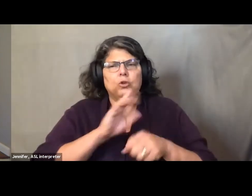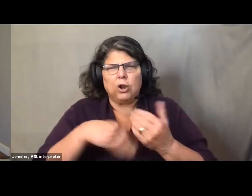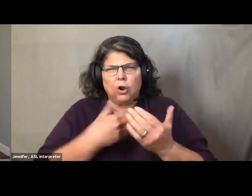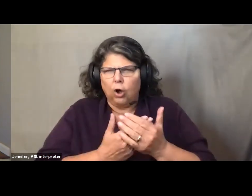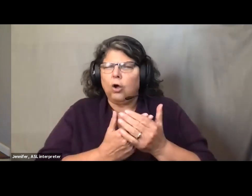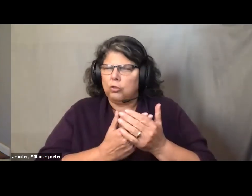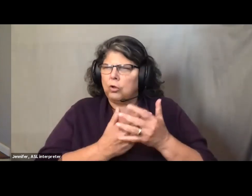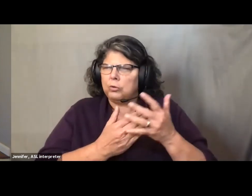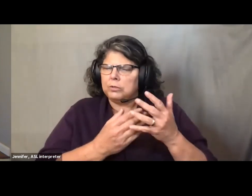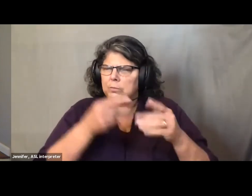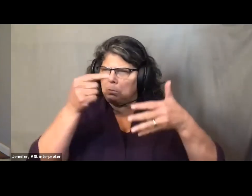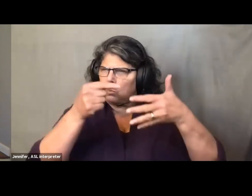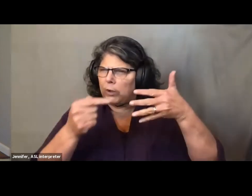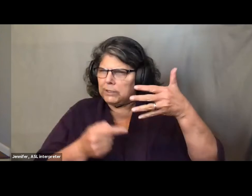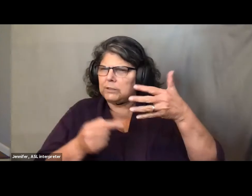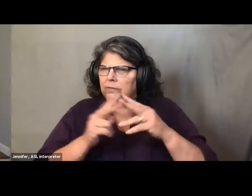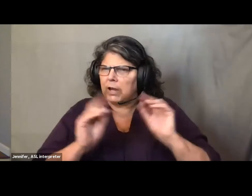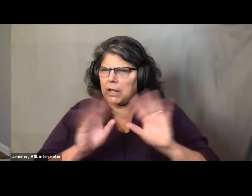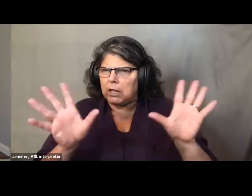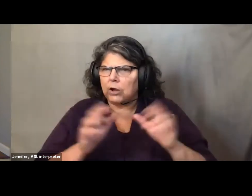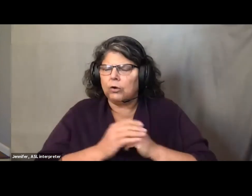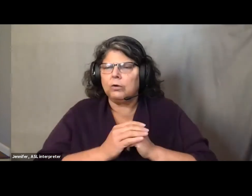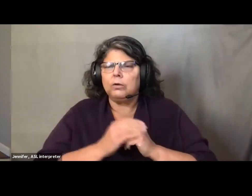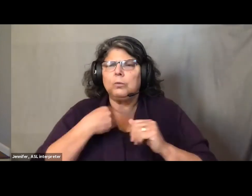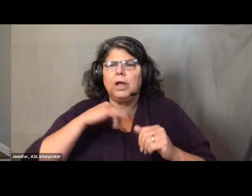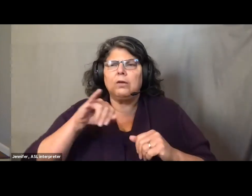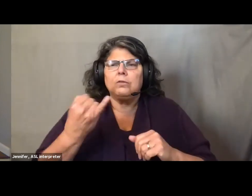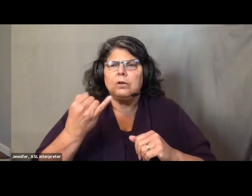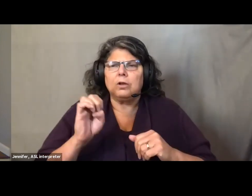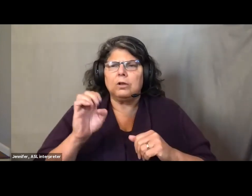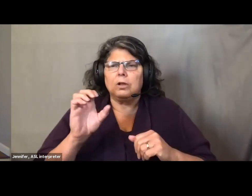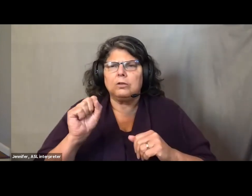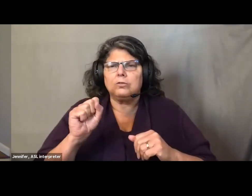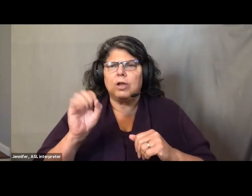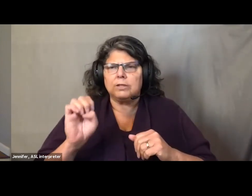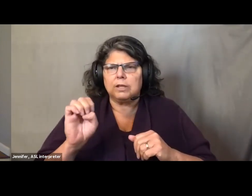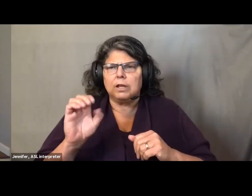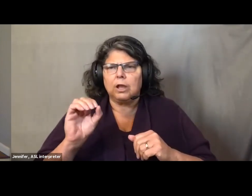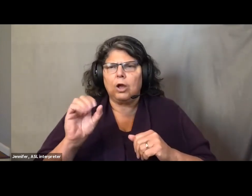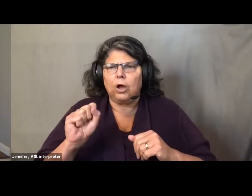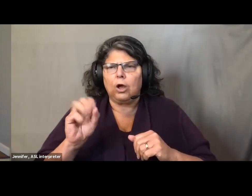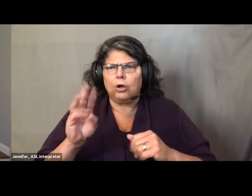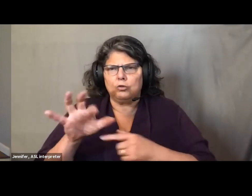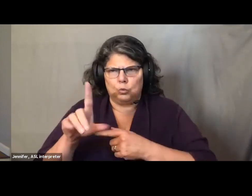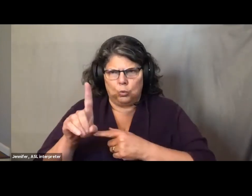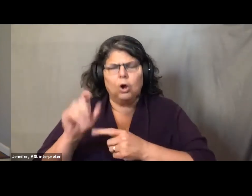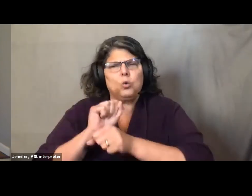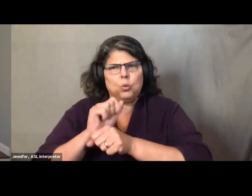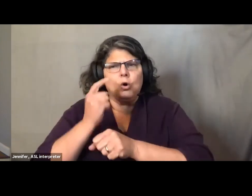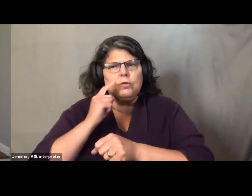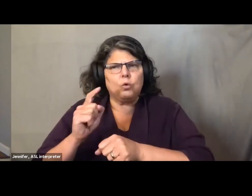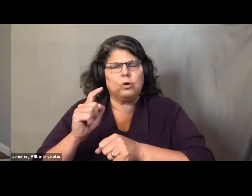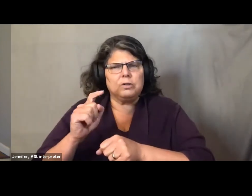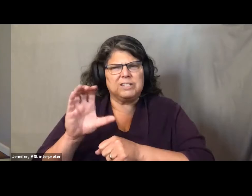are shared. And we have Jesse Oswald here from the city of Santa Rosa, and he can answer questions for the